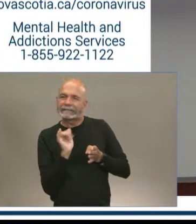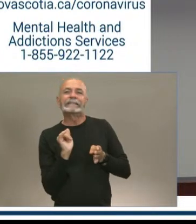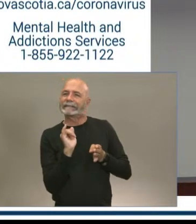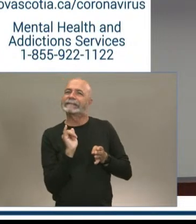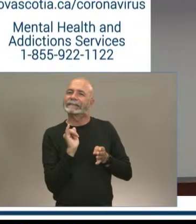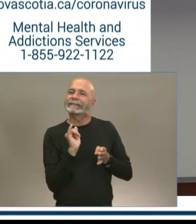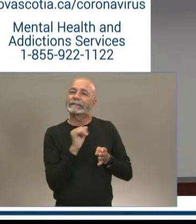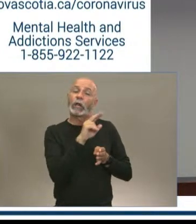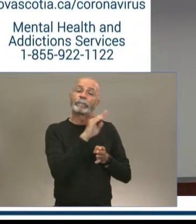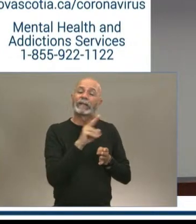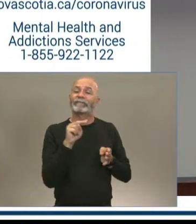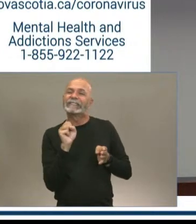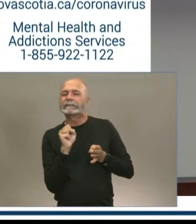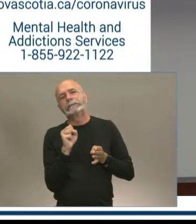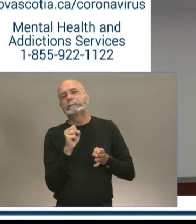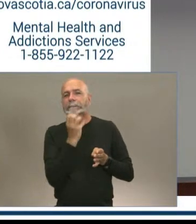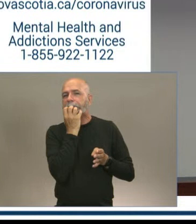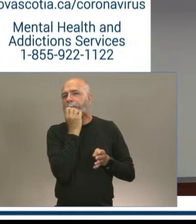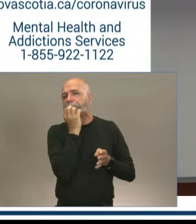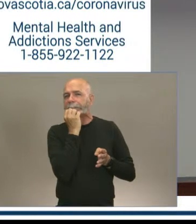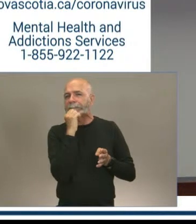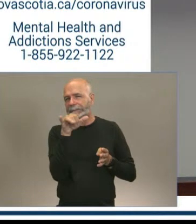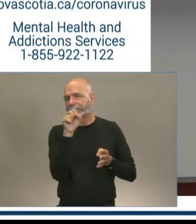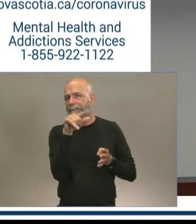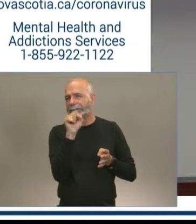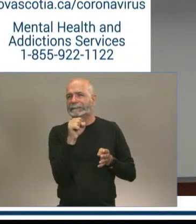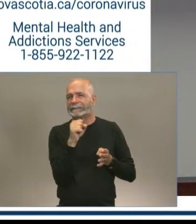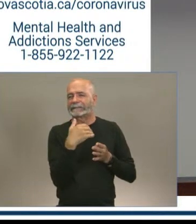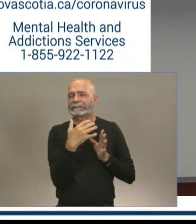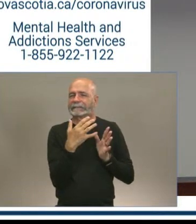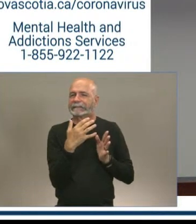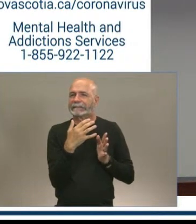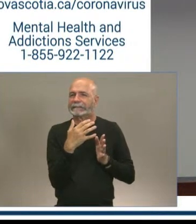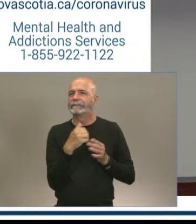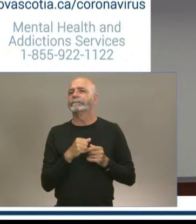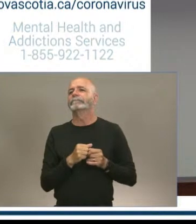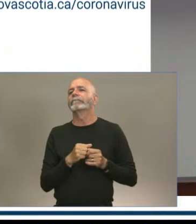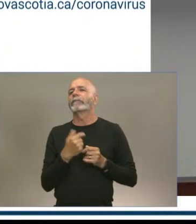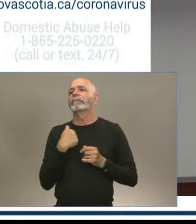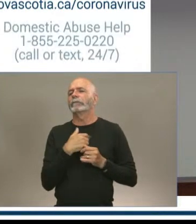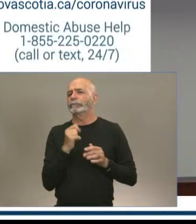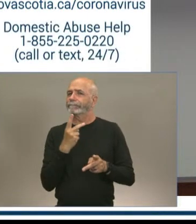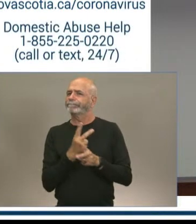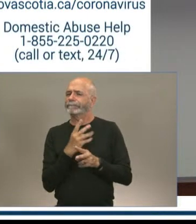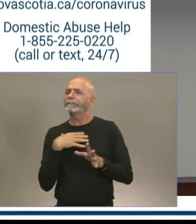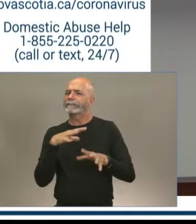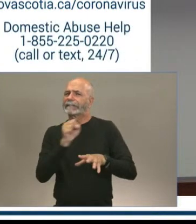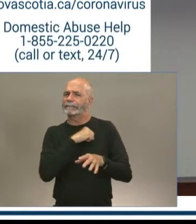way for the rest of the country. Absolutely the appropriate thing to do, but we have to